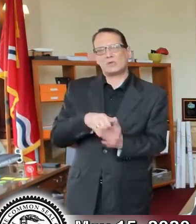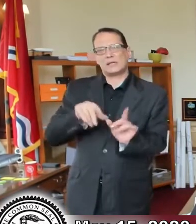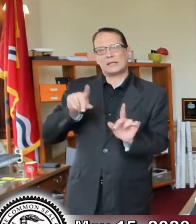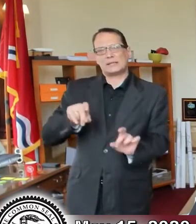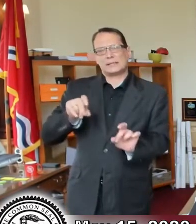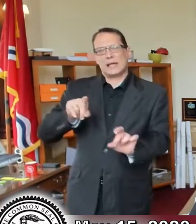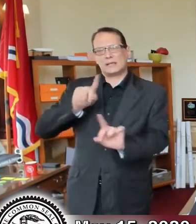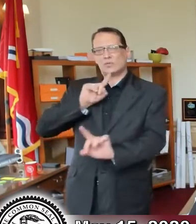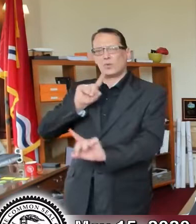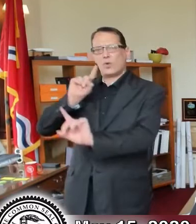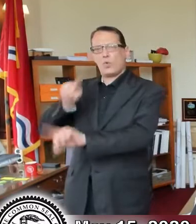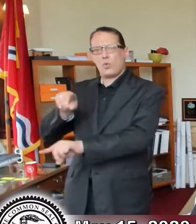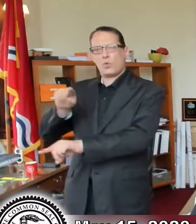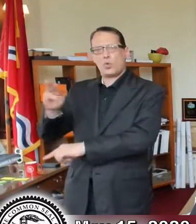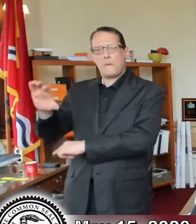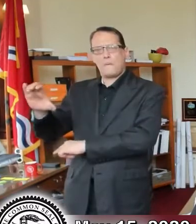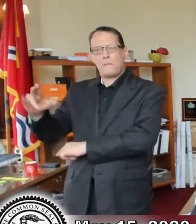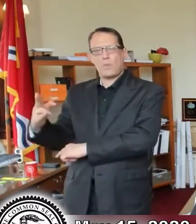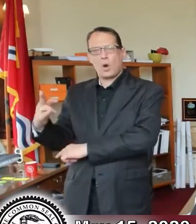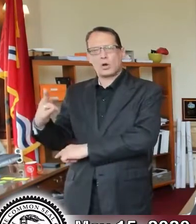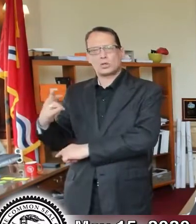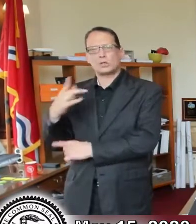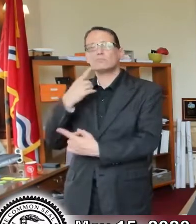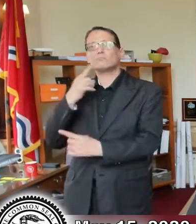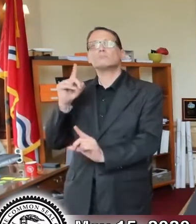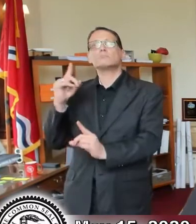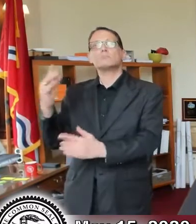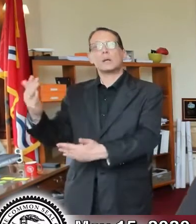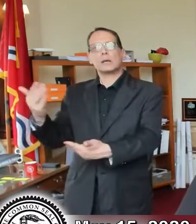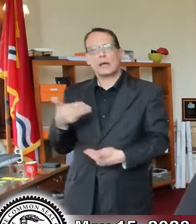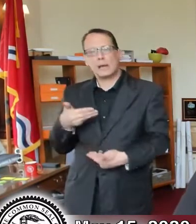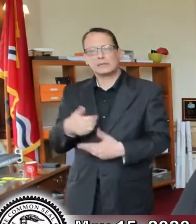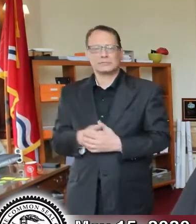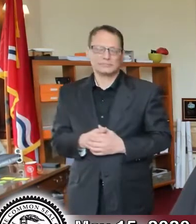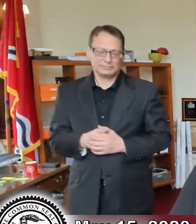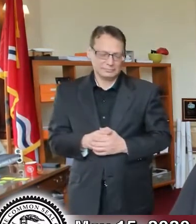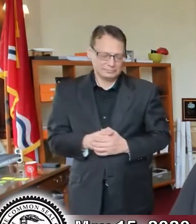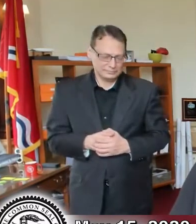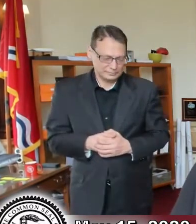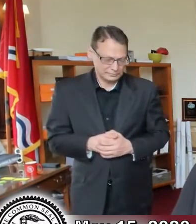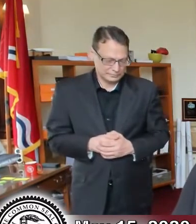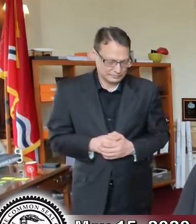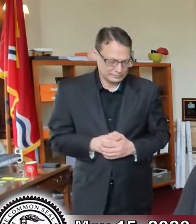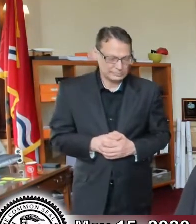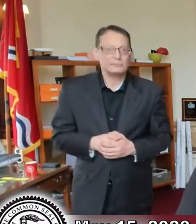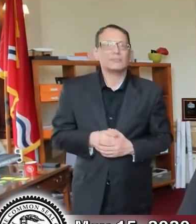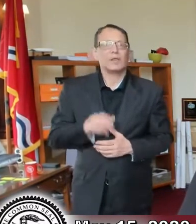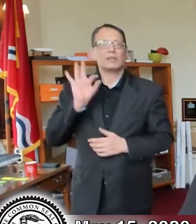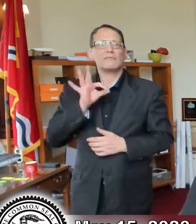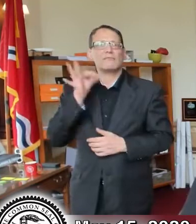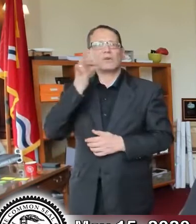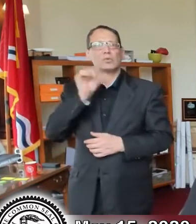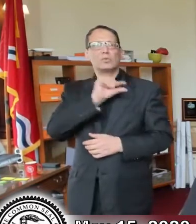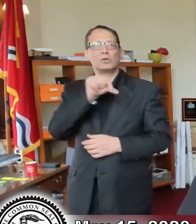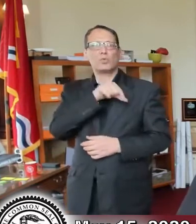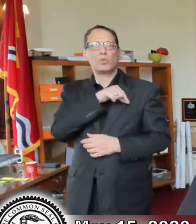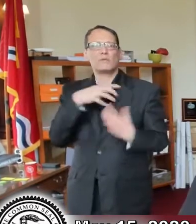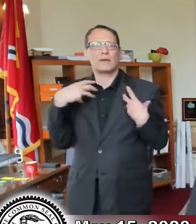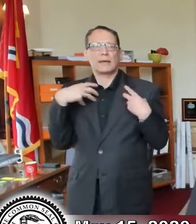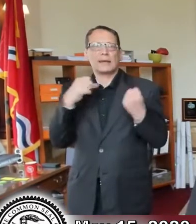in March, end of March. We recently just got them, and they've gone to the federally qualified health centers.